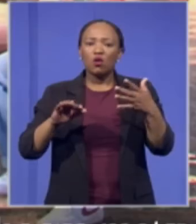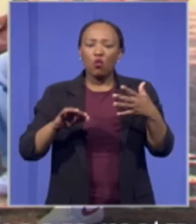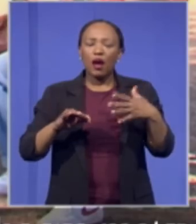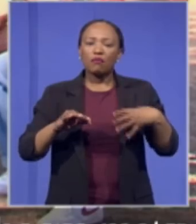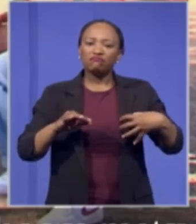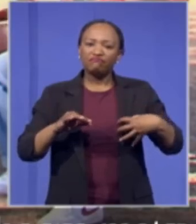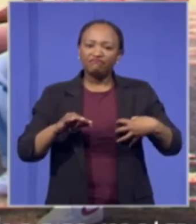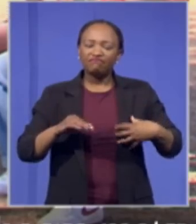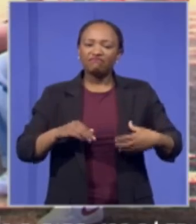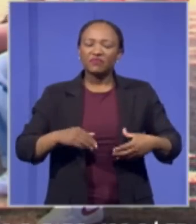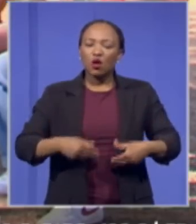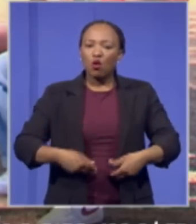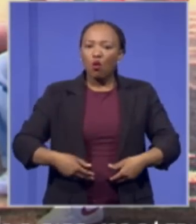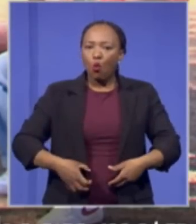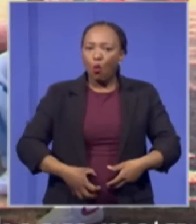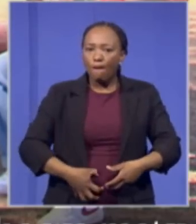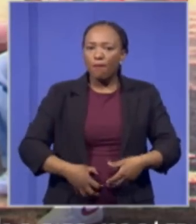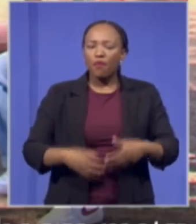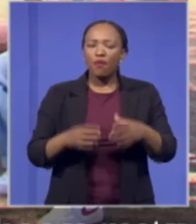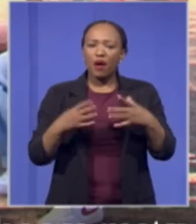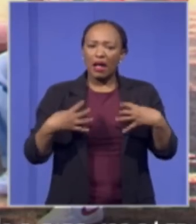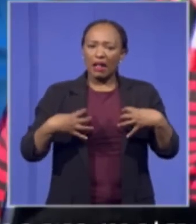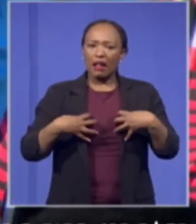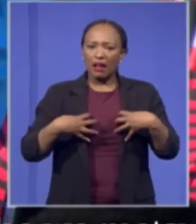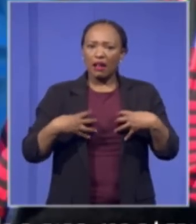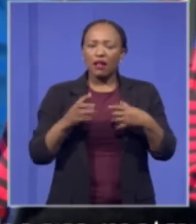matsweleng Minki Maine ya dilemo tse